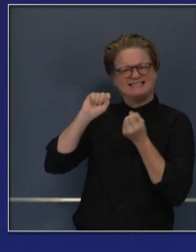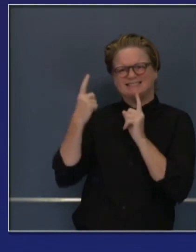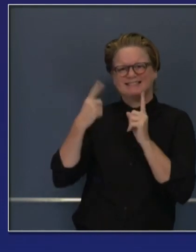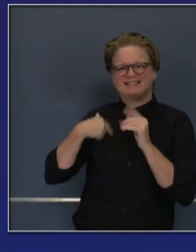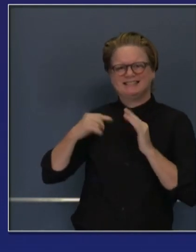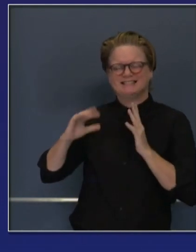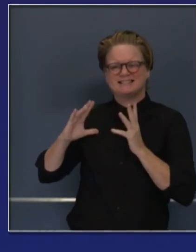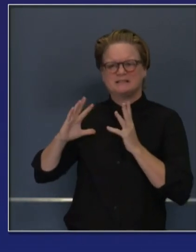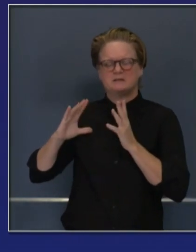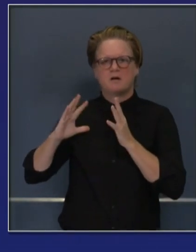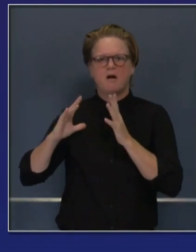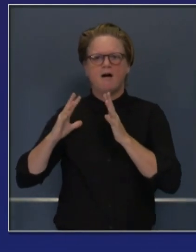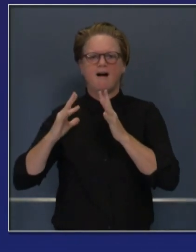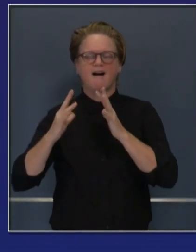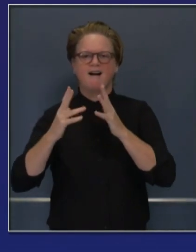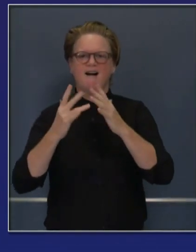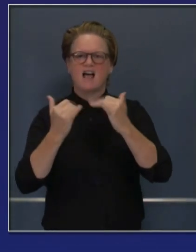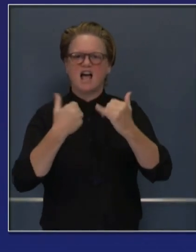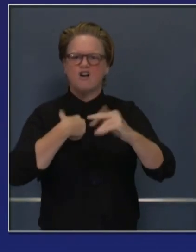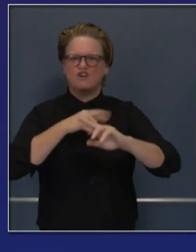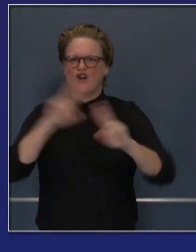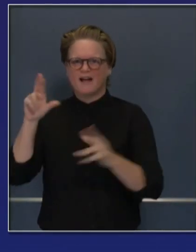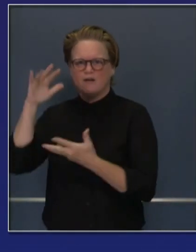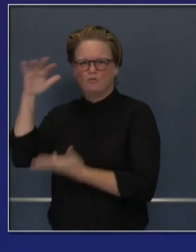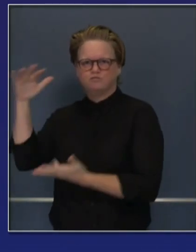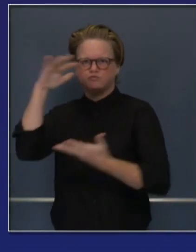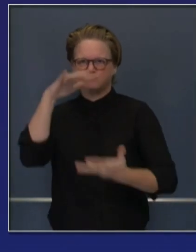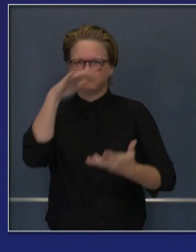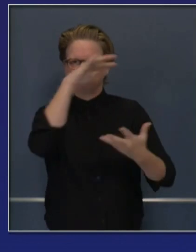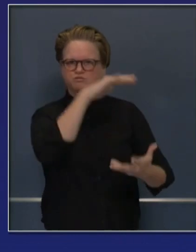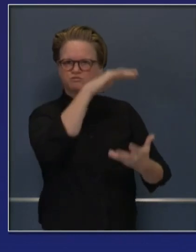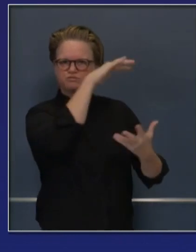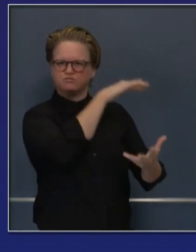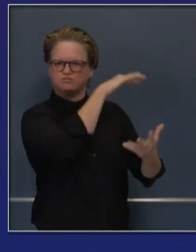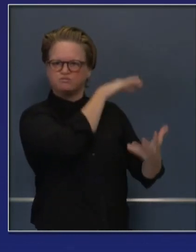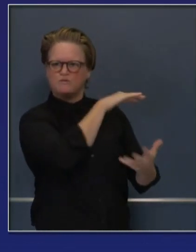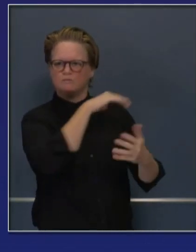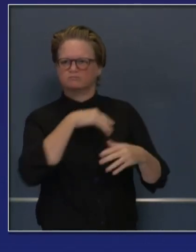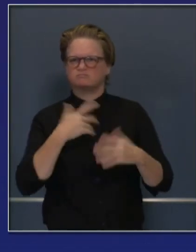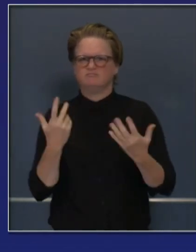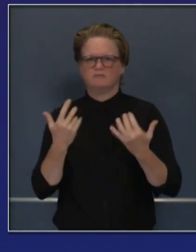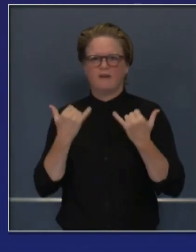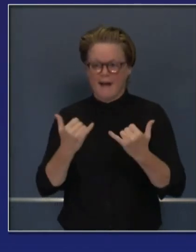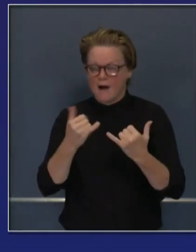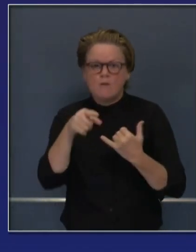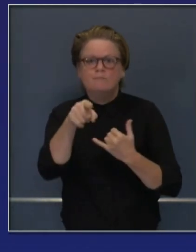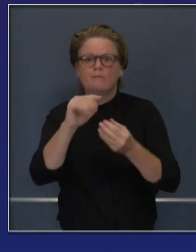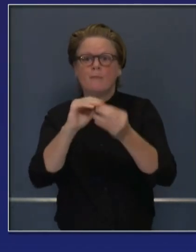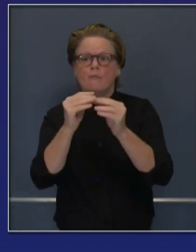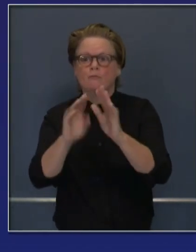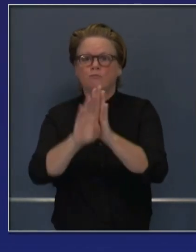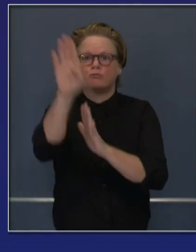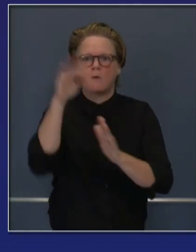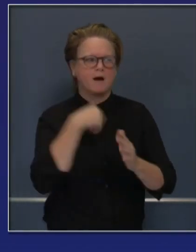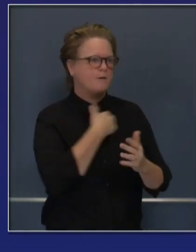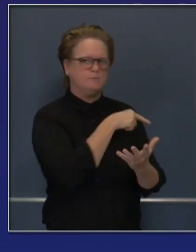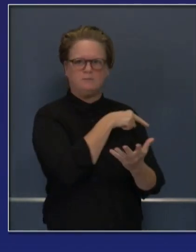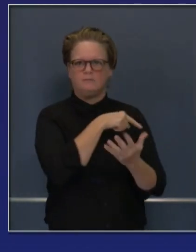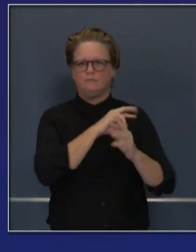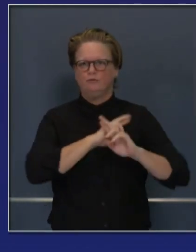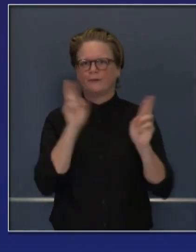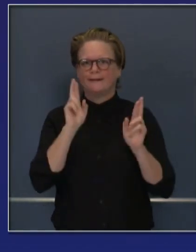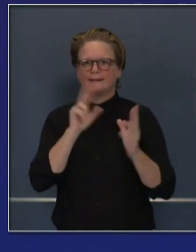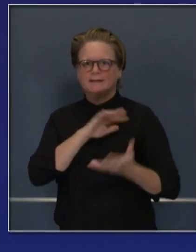throughout the state. Now, as it relates to our approach, I'll just remind you, we had a three-pronged approach. I'm going to add the